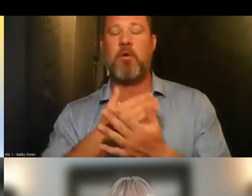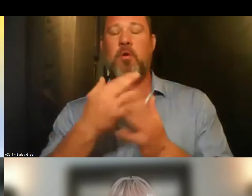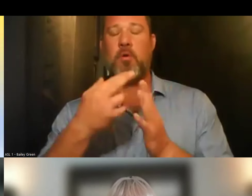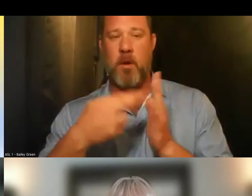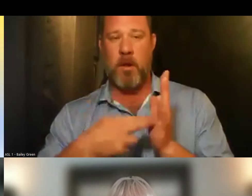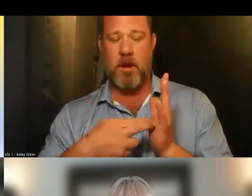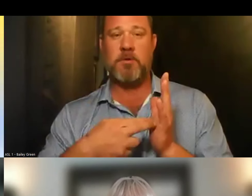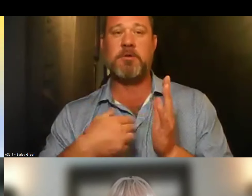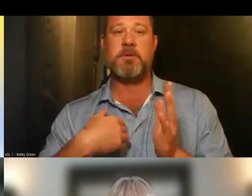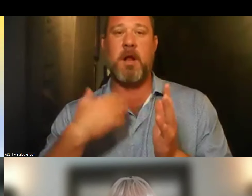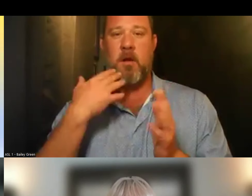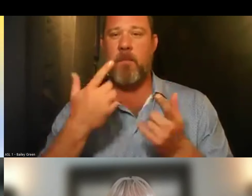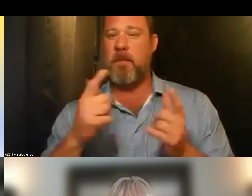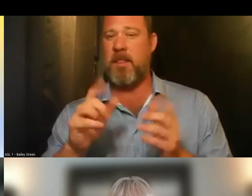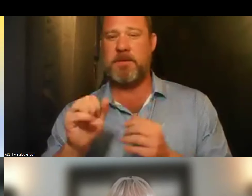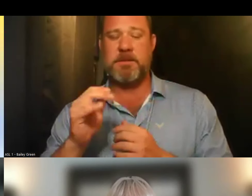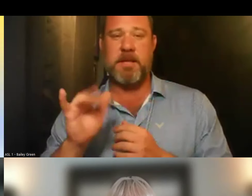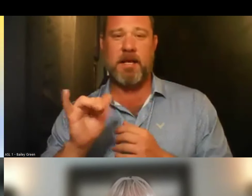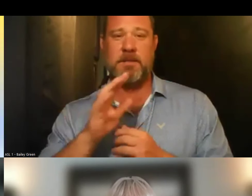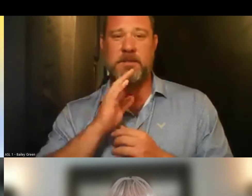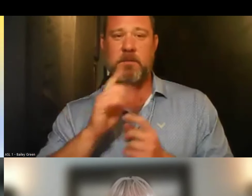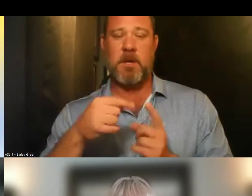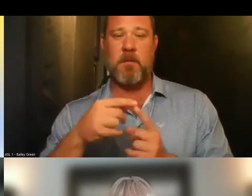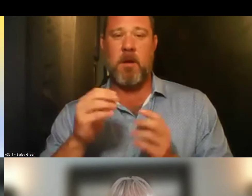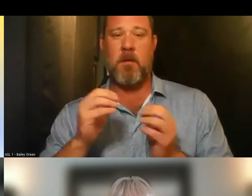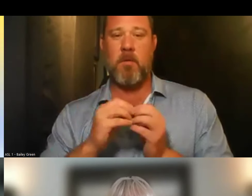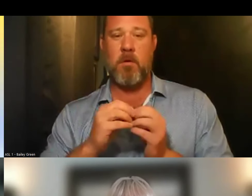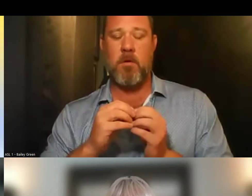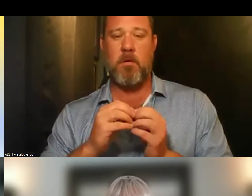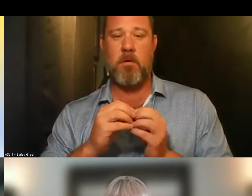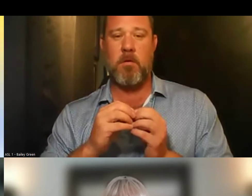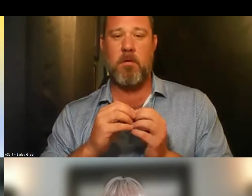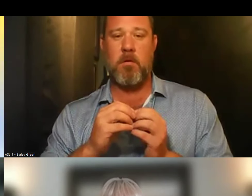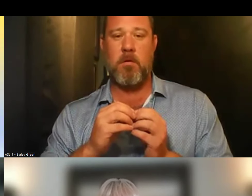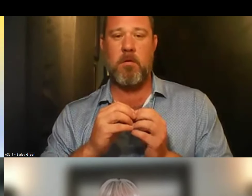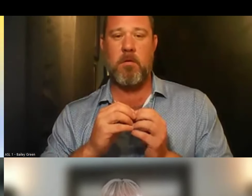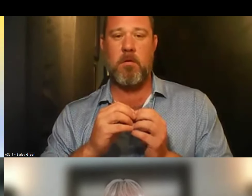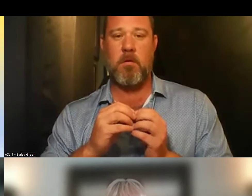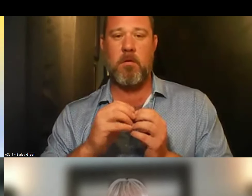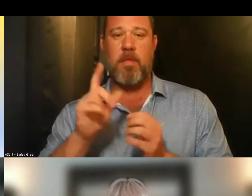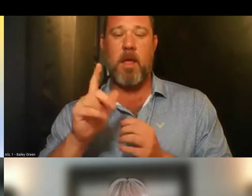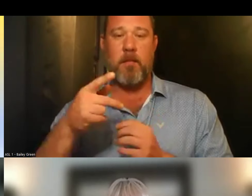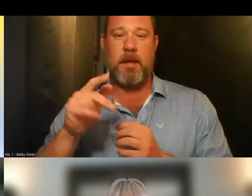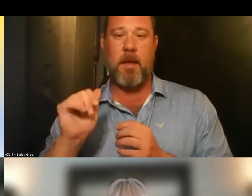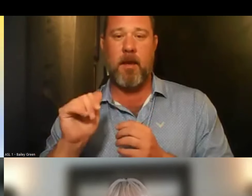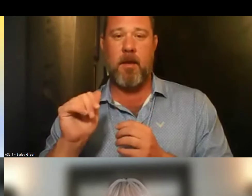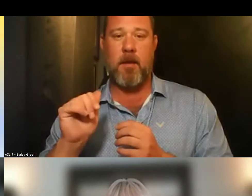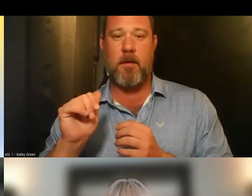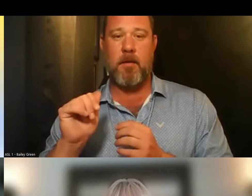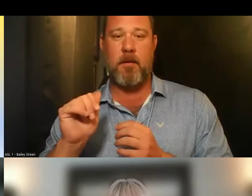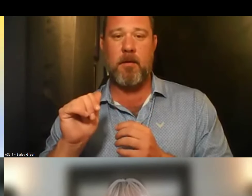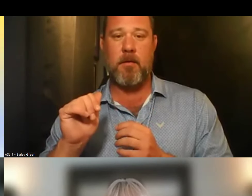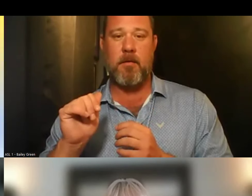I know also, I'll let maybe Stacy speak to this a little bit more, but I think LPAs are also our licensing